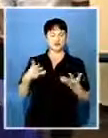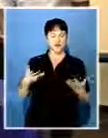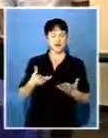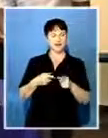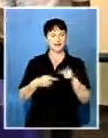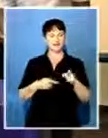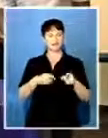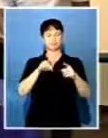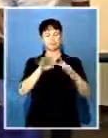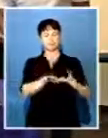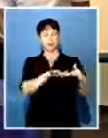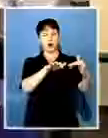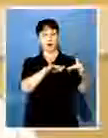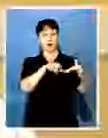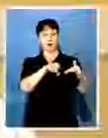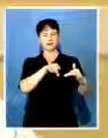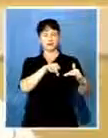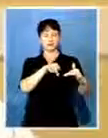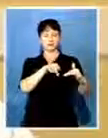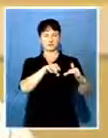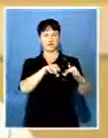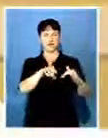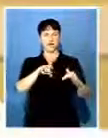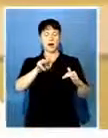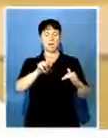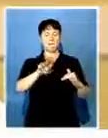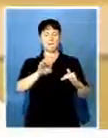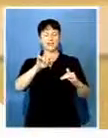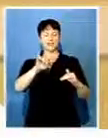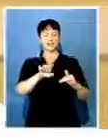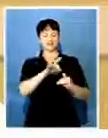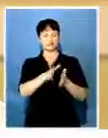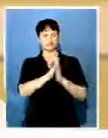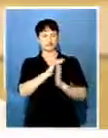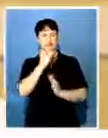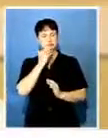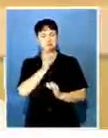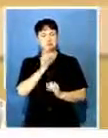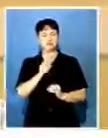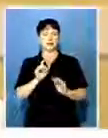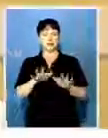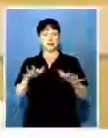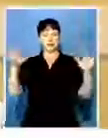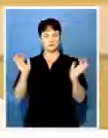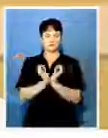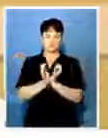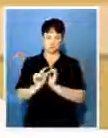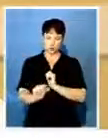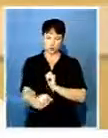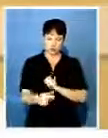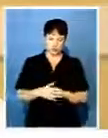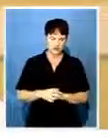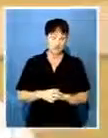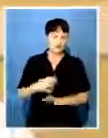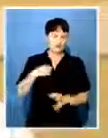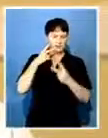special sitting of the National Assembly urgently. We are dead serious about the crisis that the country finds itself in, and